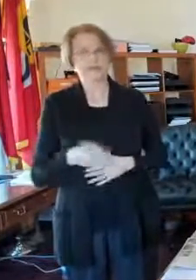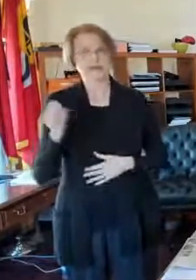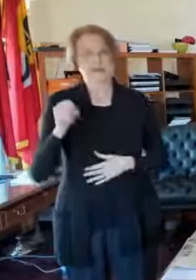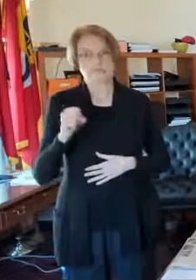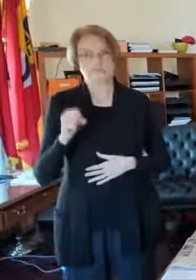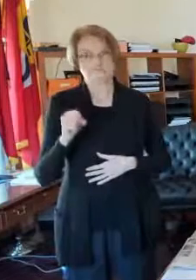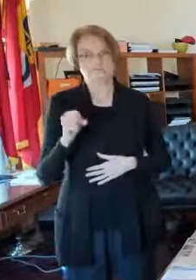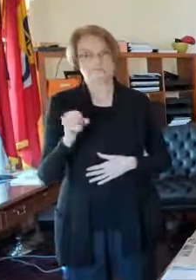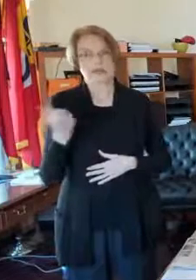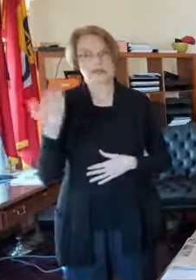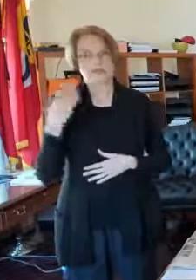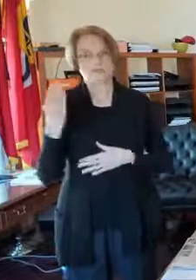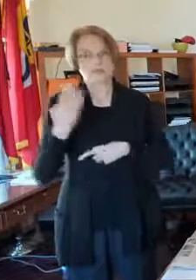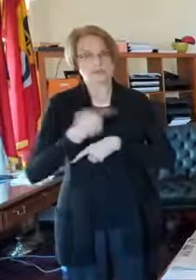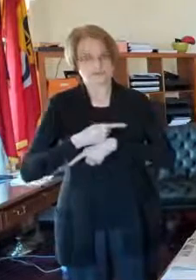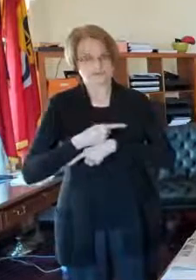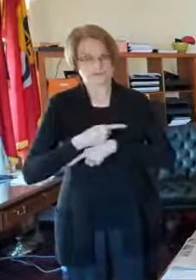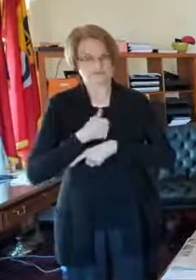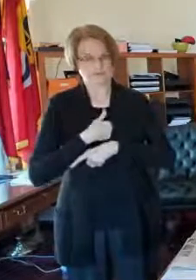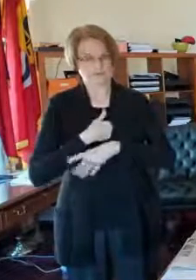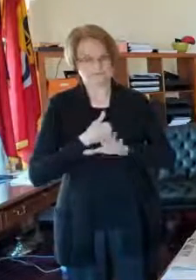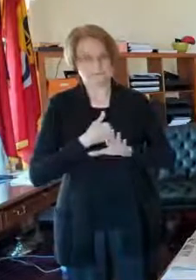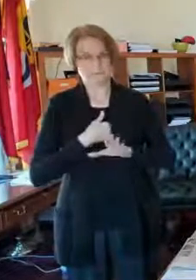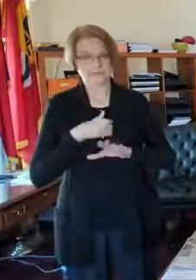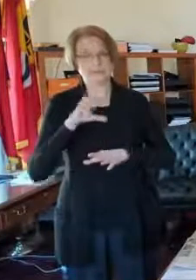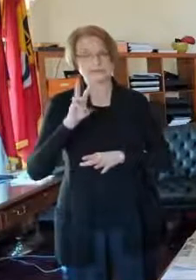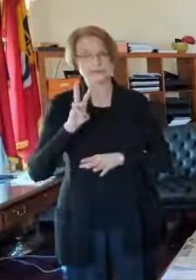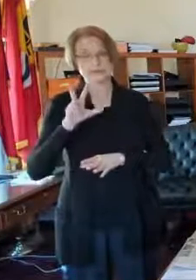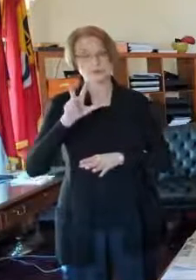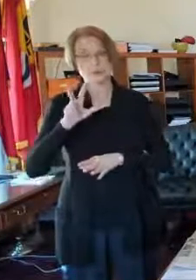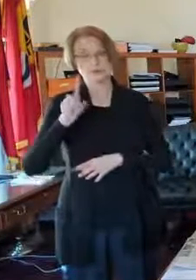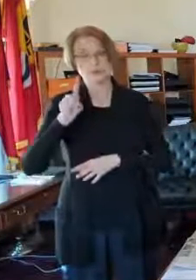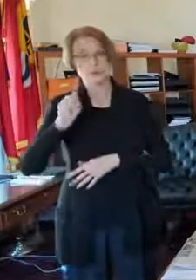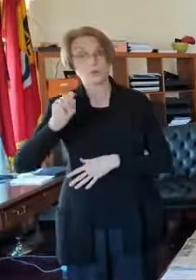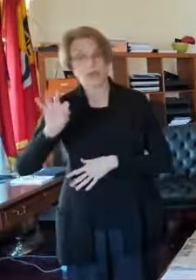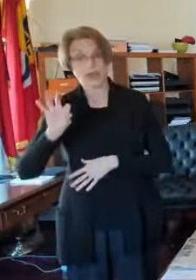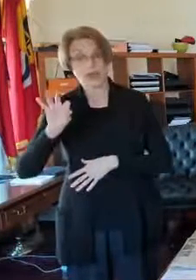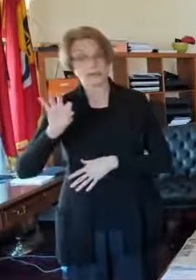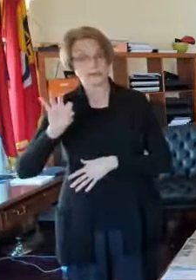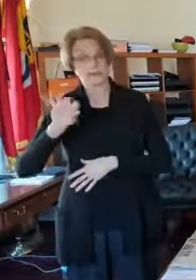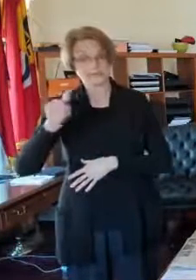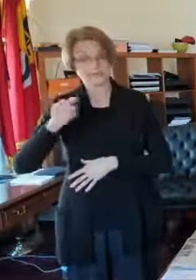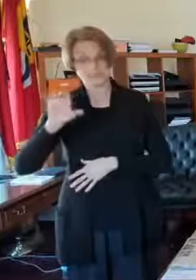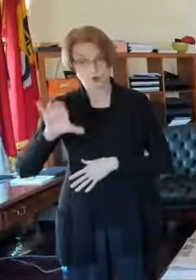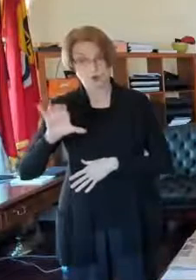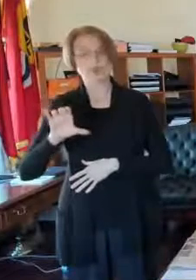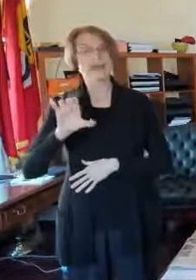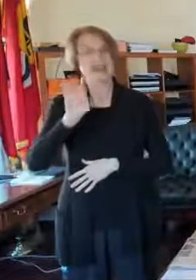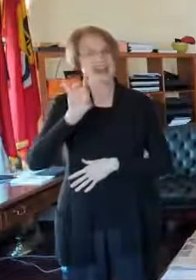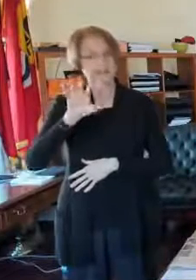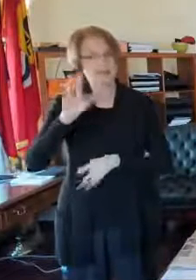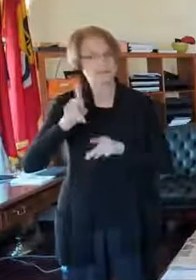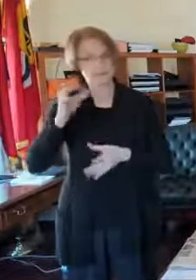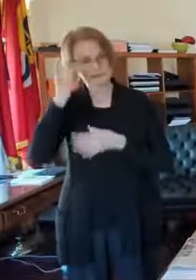Last 14 days. Sorry about that. 63109 had 85 cases.